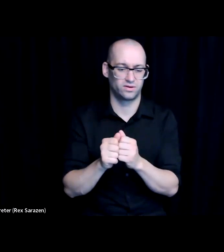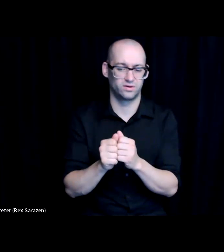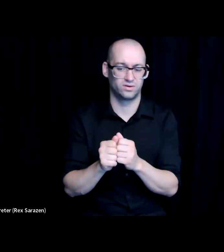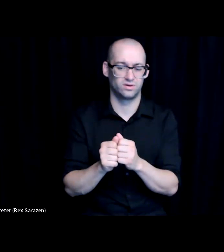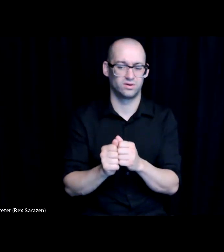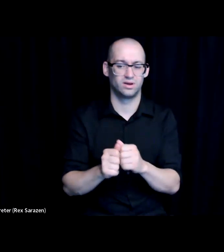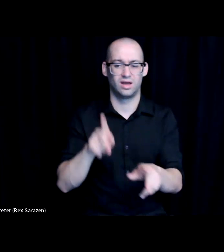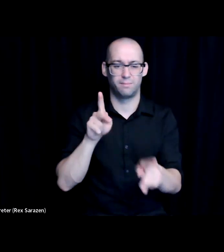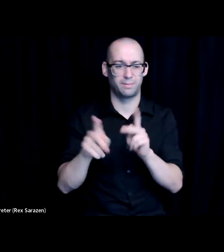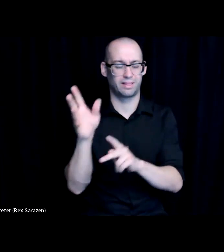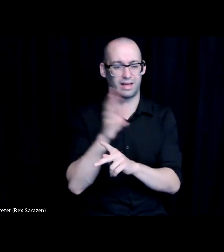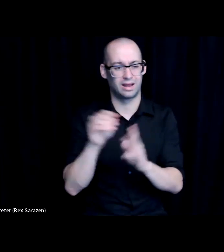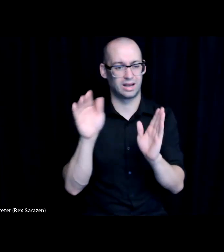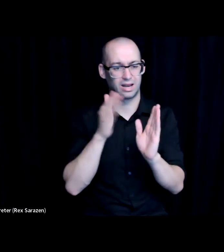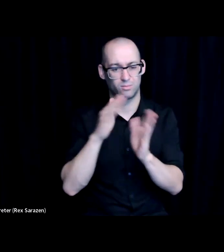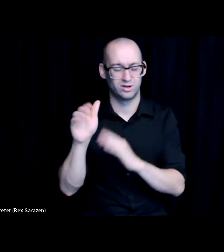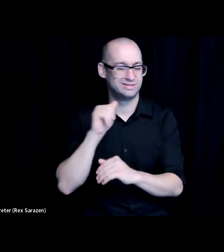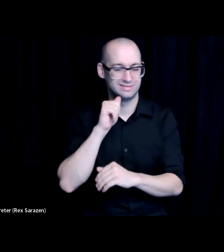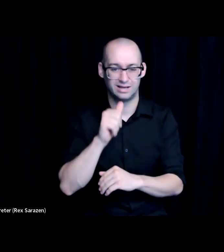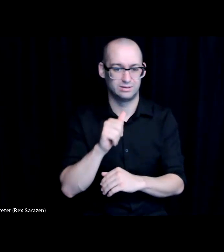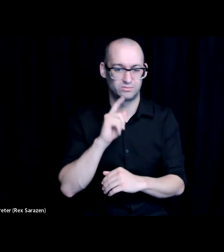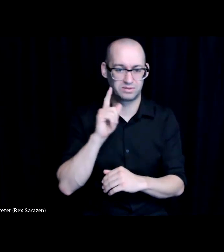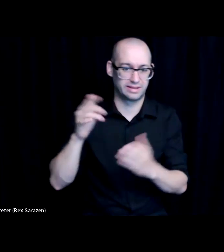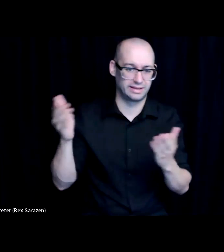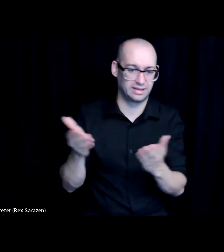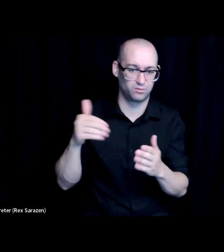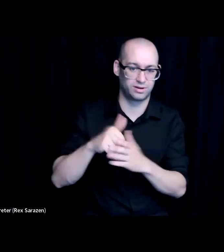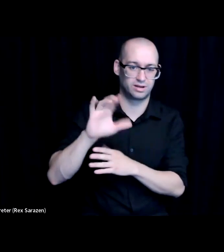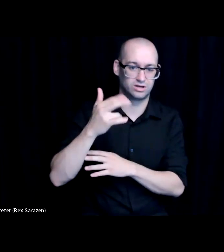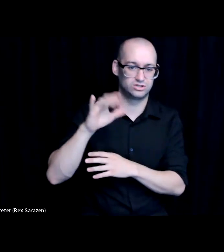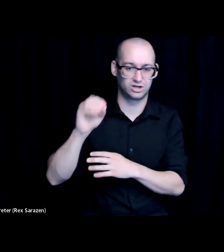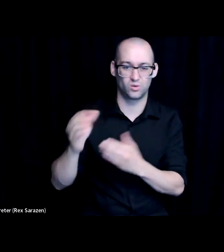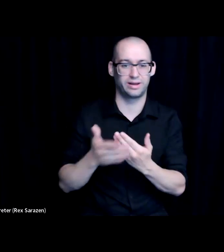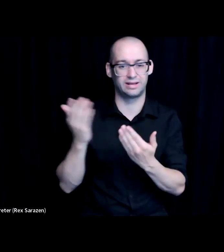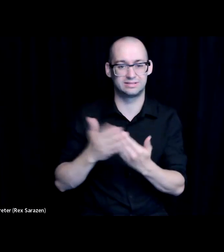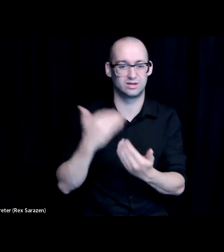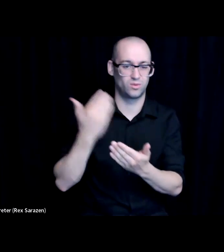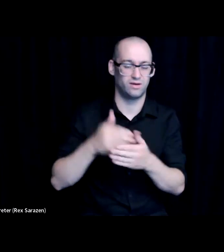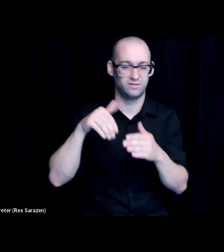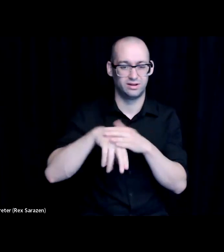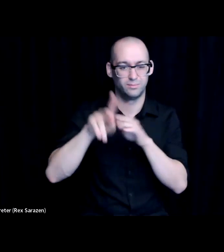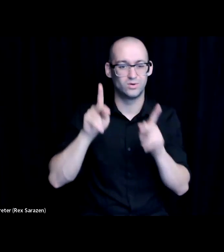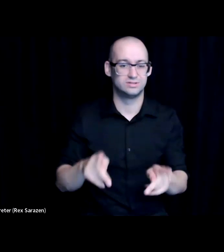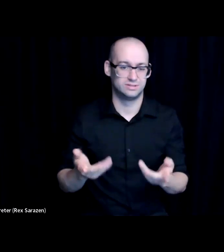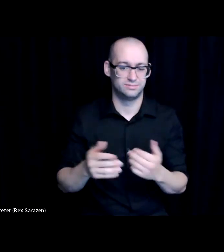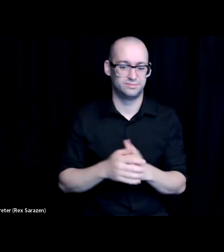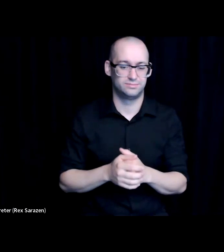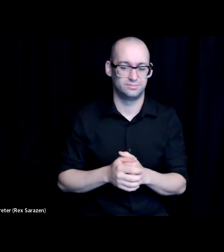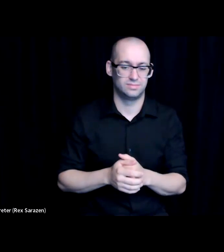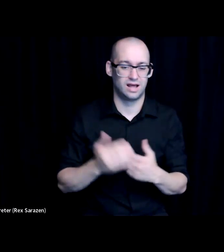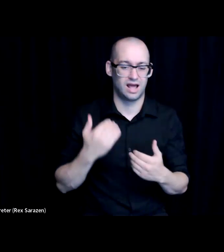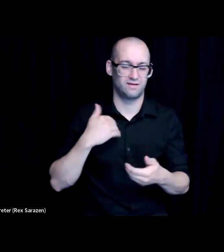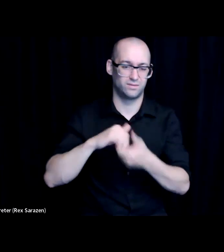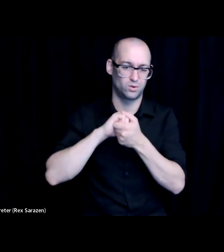folks in communities that aren't necessarily right here in Chico where it's easy to come in person. We have a partnership